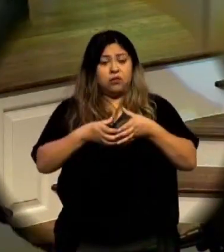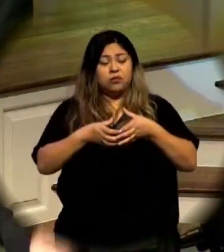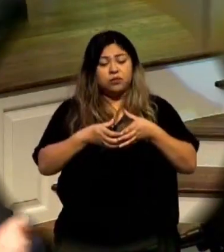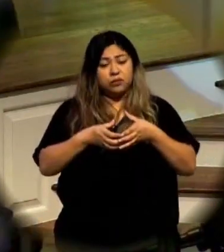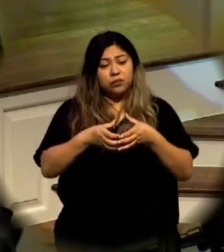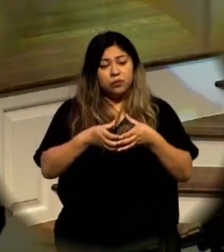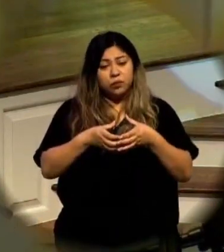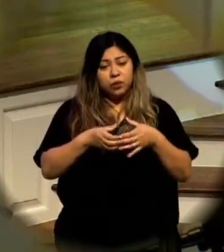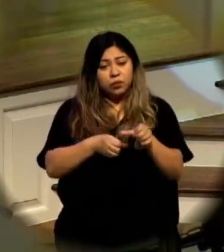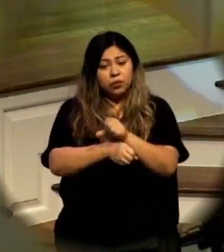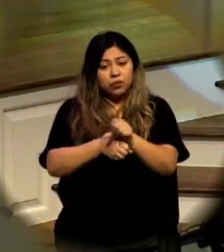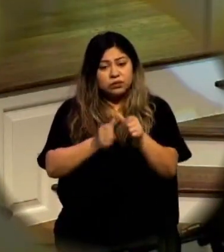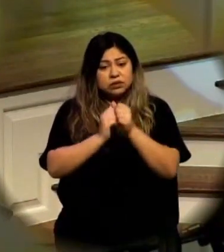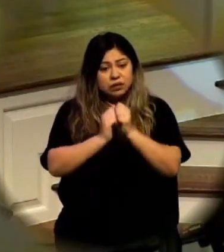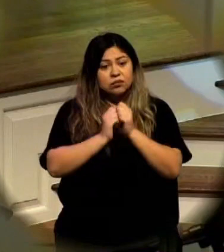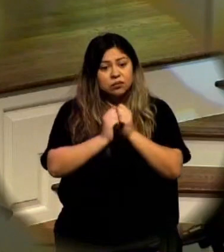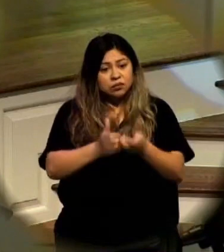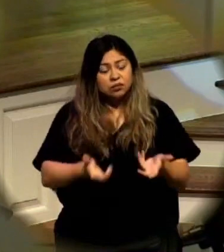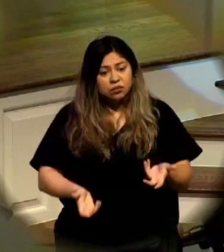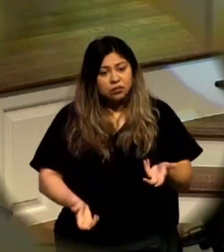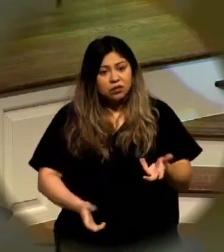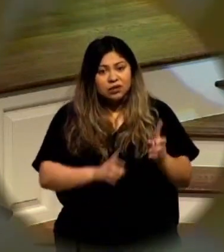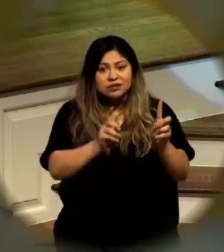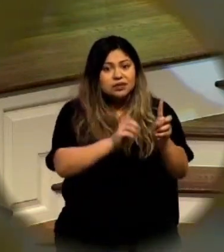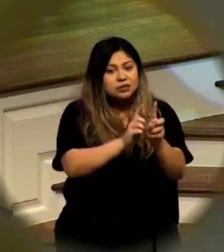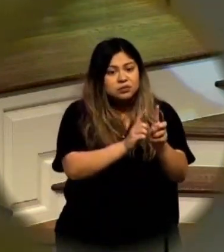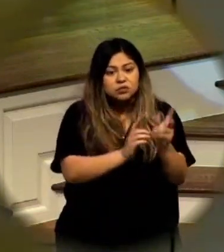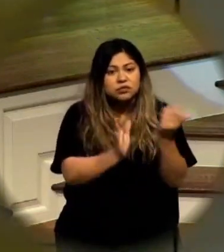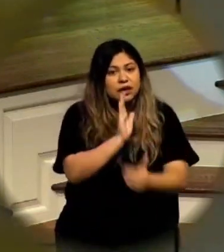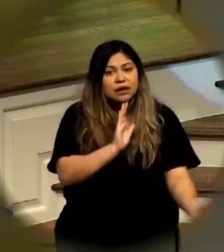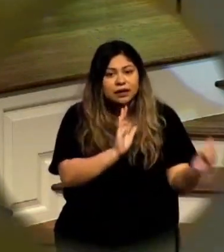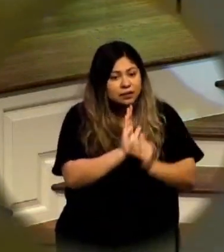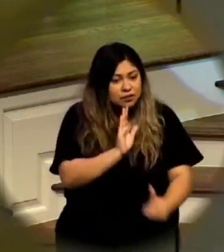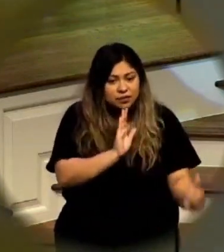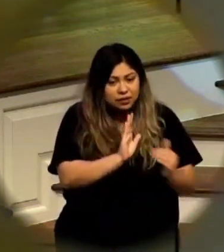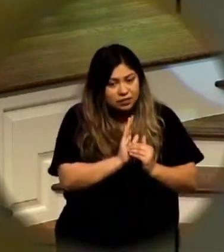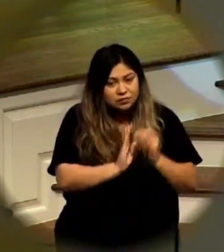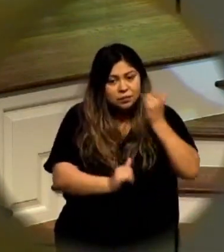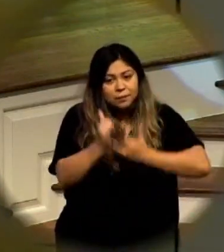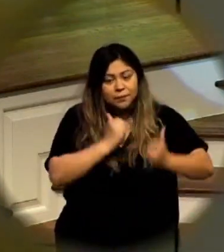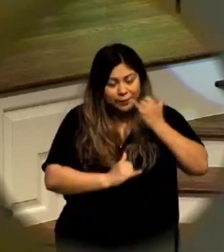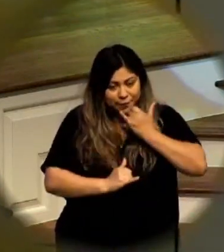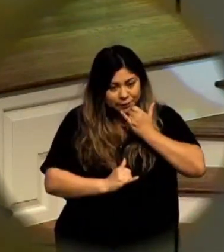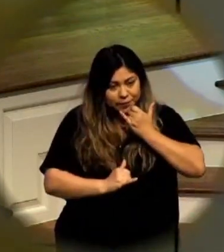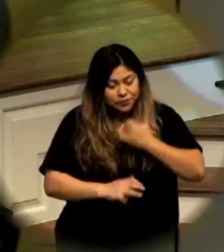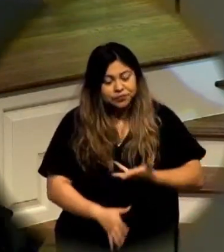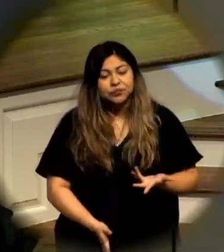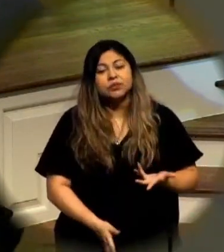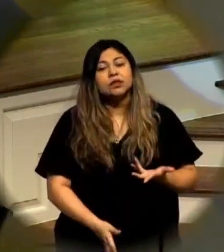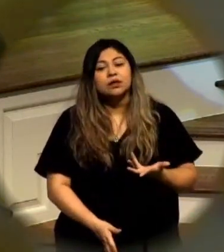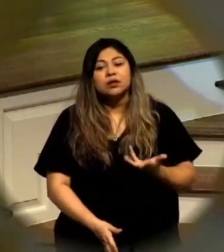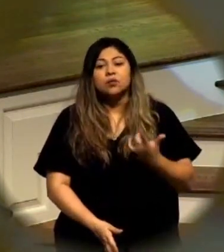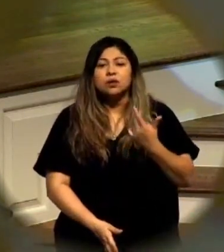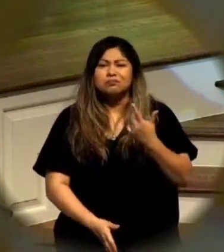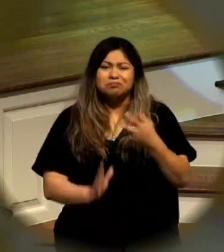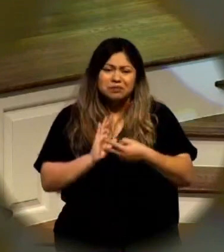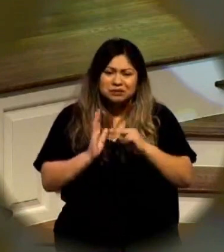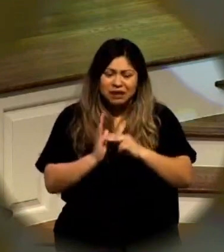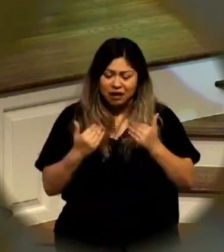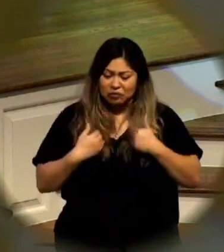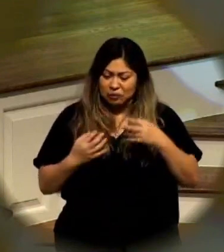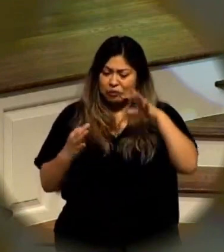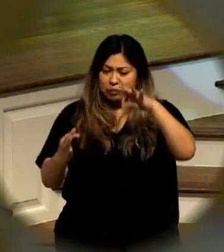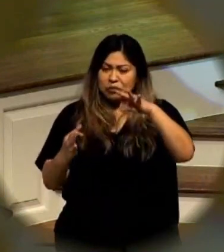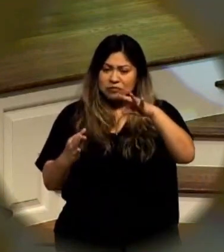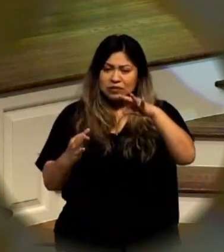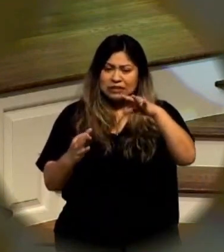who were always messing up. If you think about what it means to have a perfect ministry, we know that Jesus was